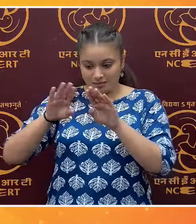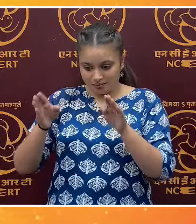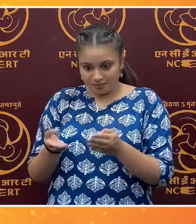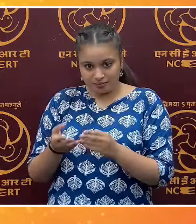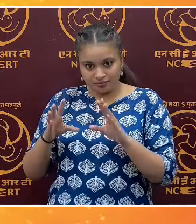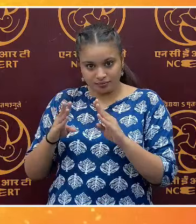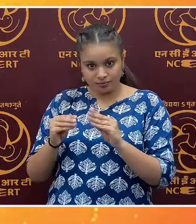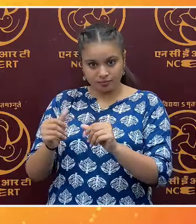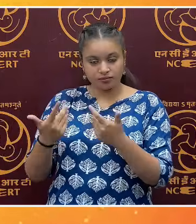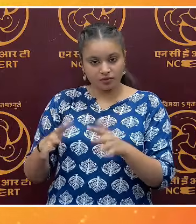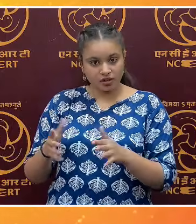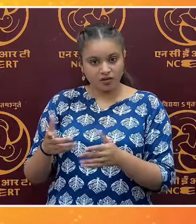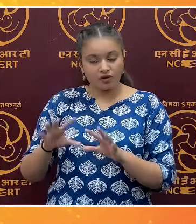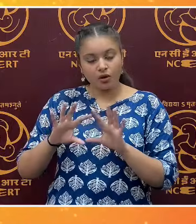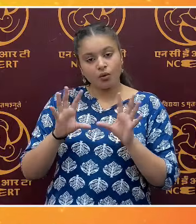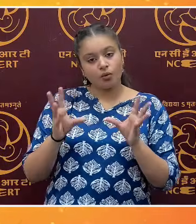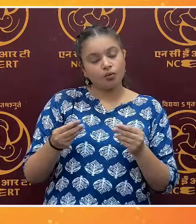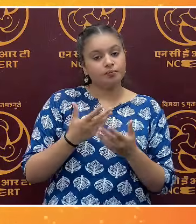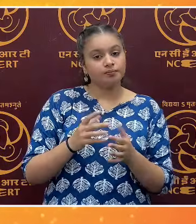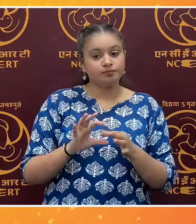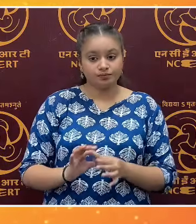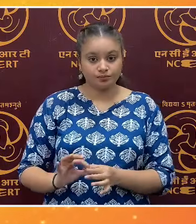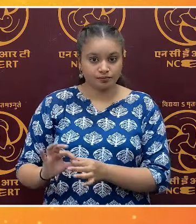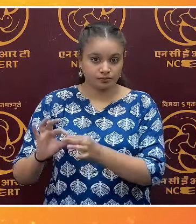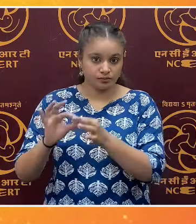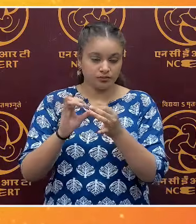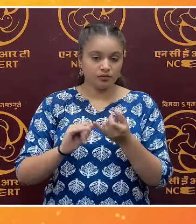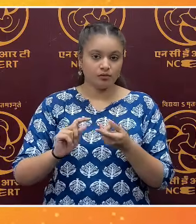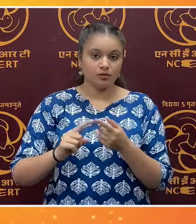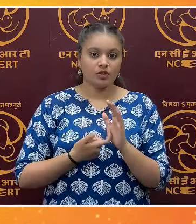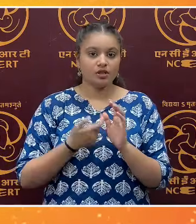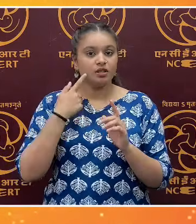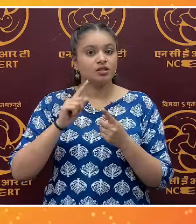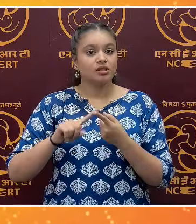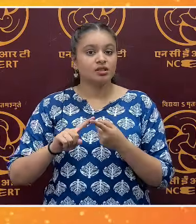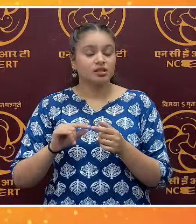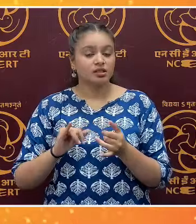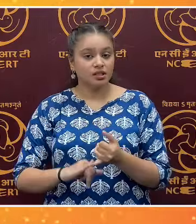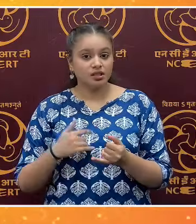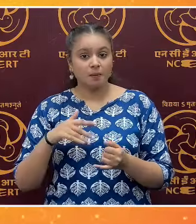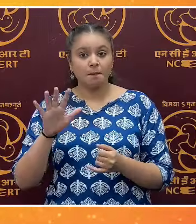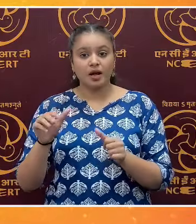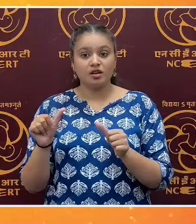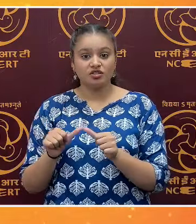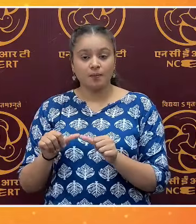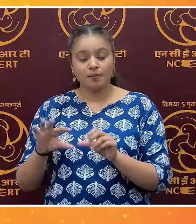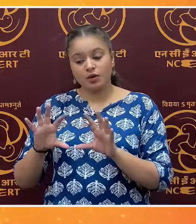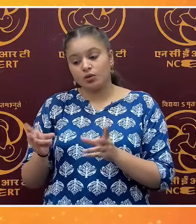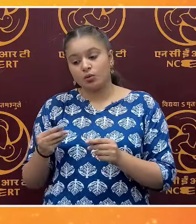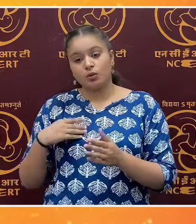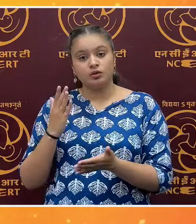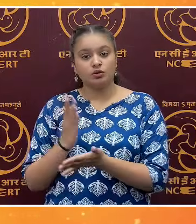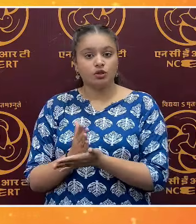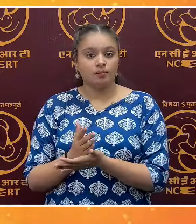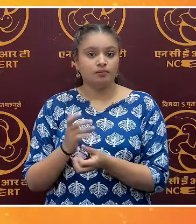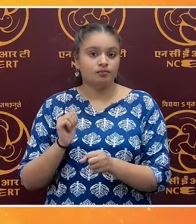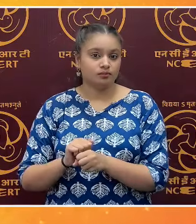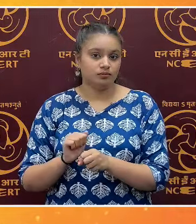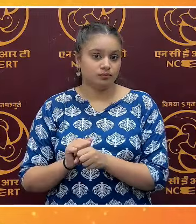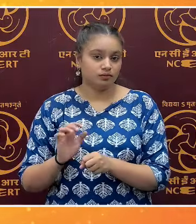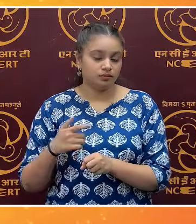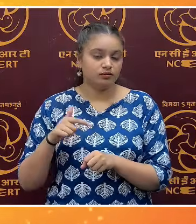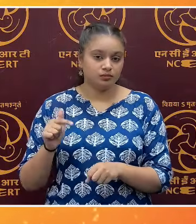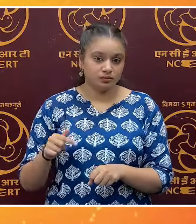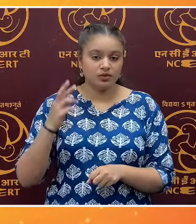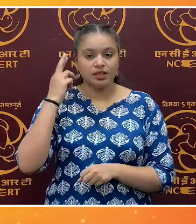it does not act like all, if they are connected in a series, all the appliances which are of 5 ampere, they will stop working. Yeah. So this